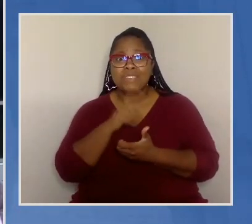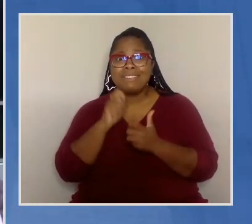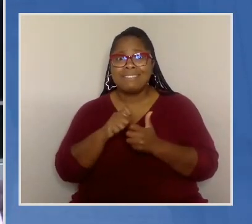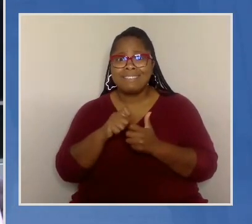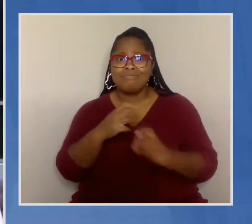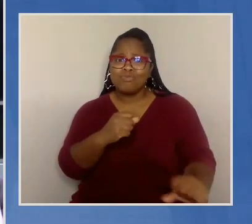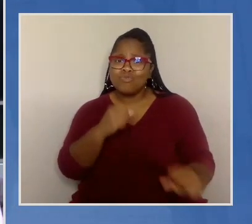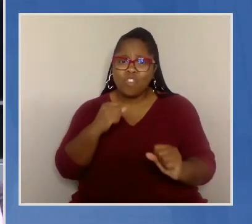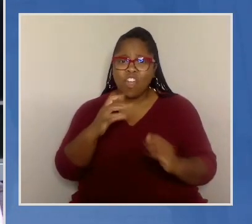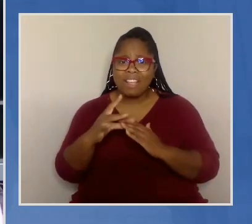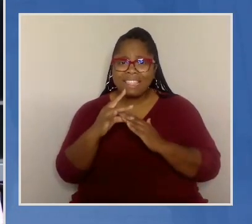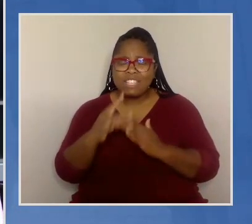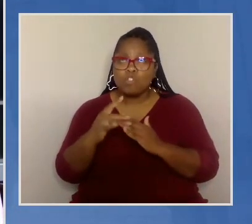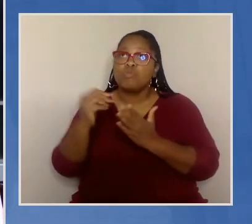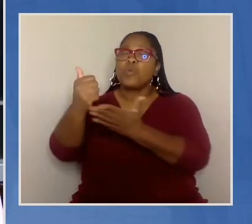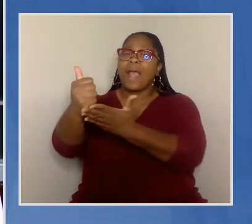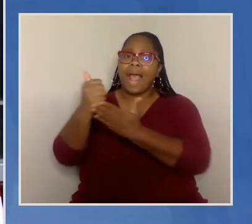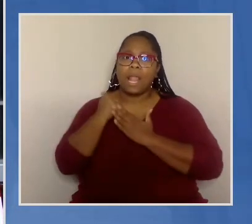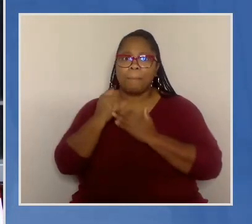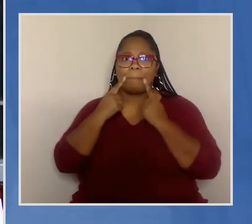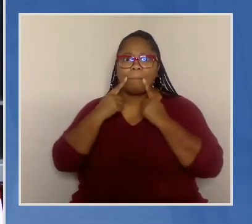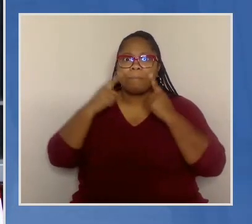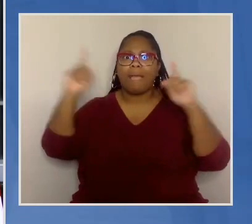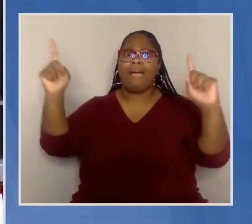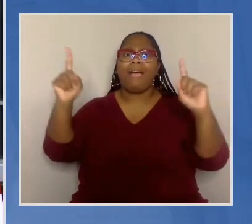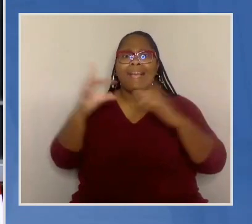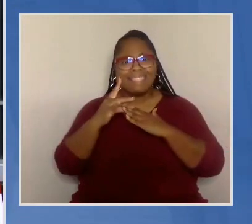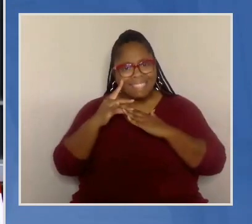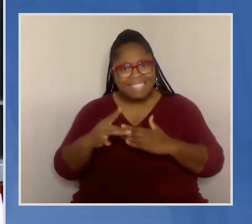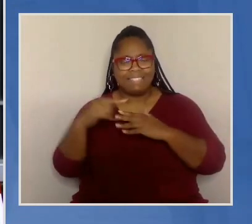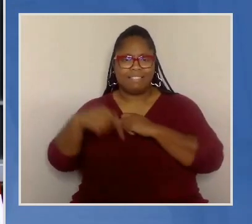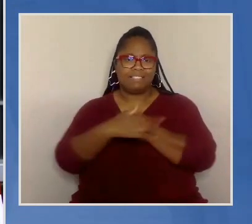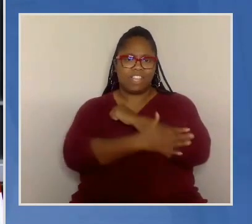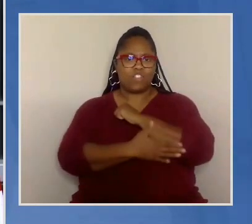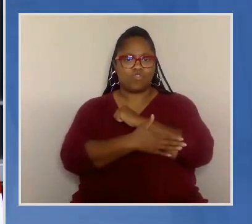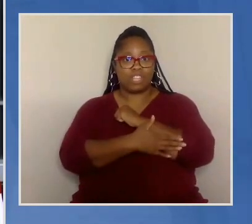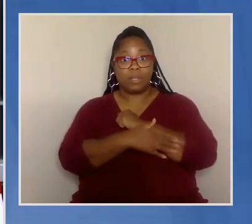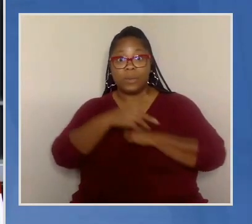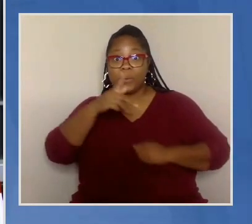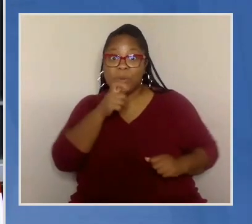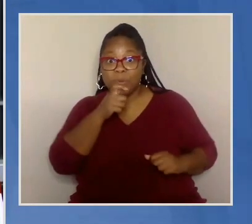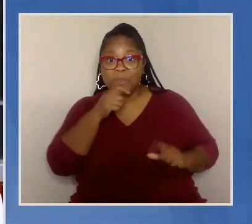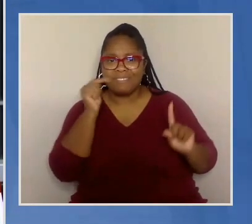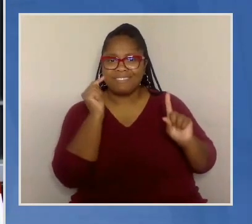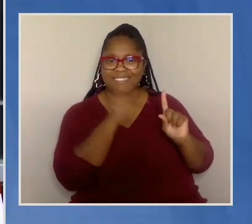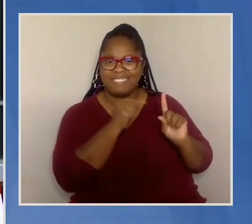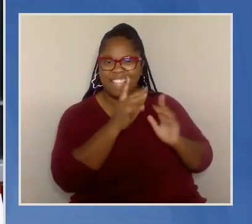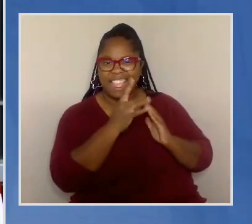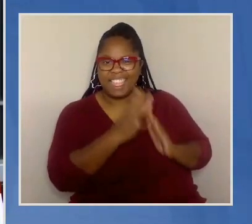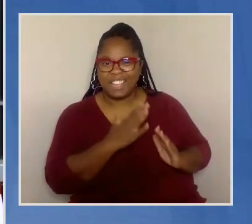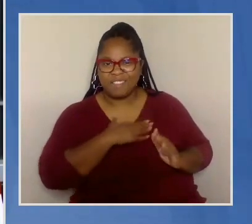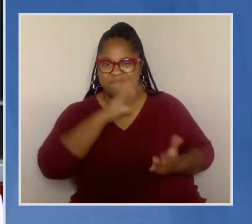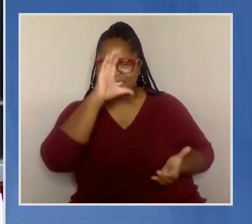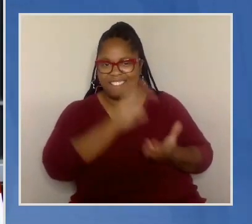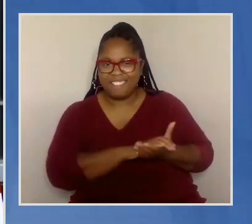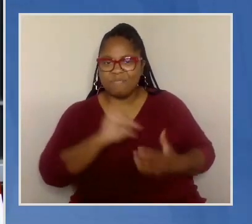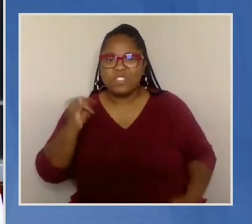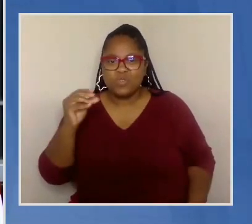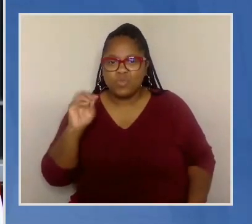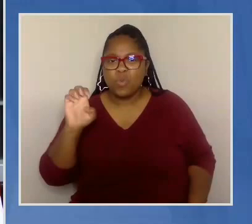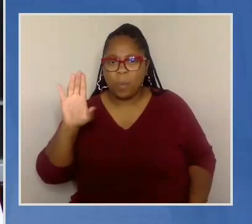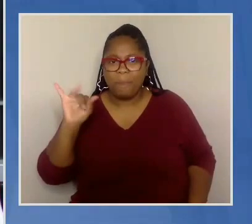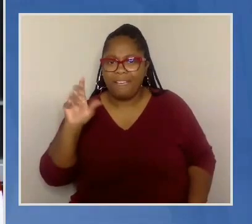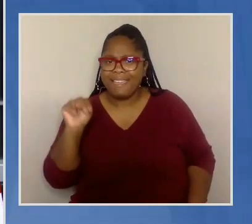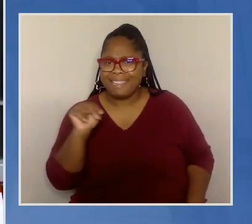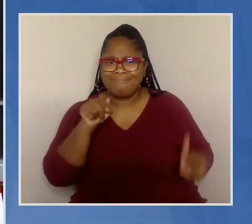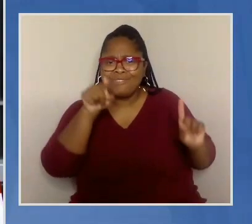steady leadership to help get us there, to lead this country. And that's my husband, Joe Biden. You know